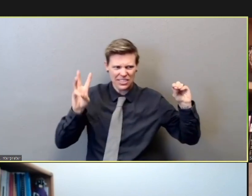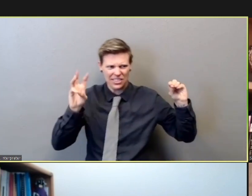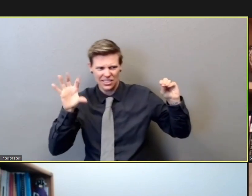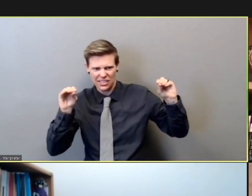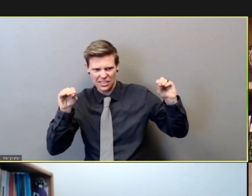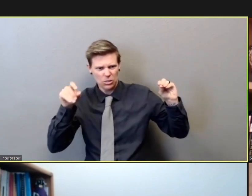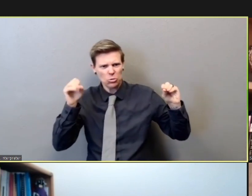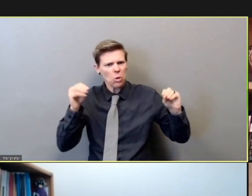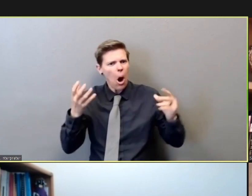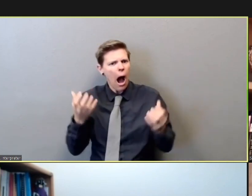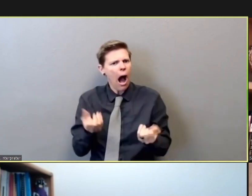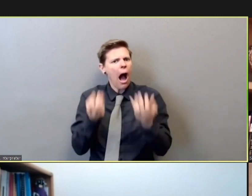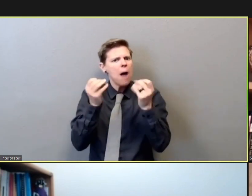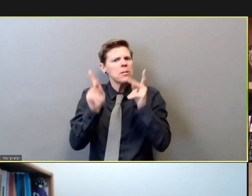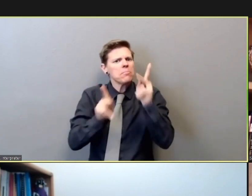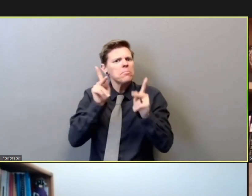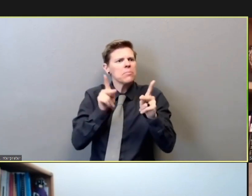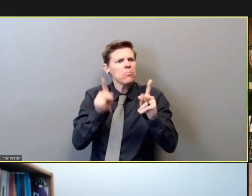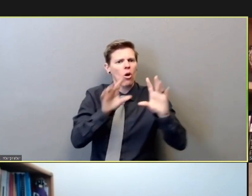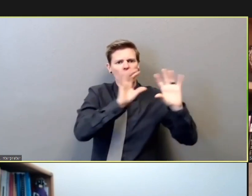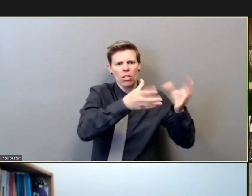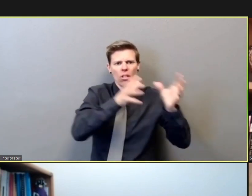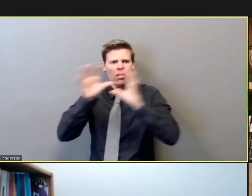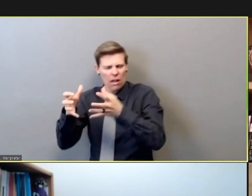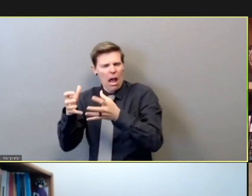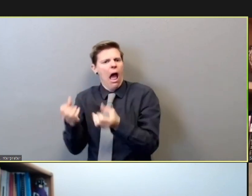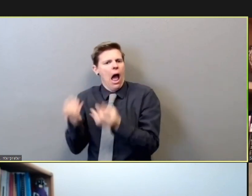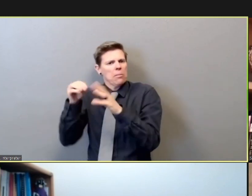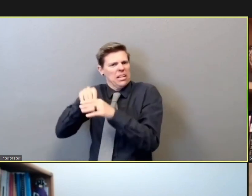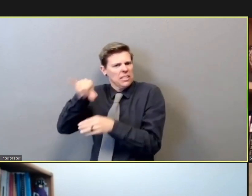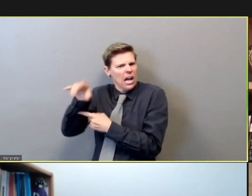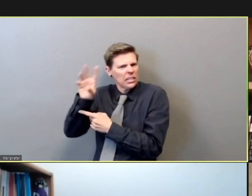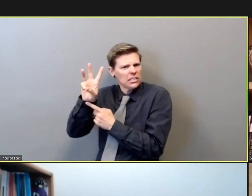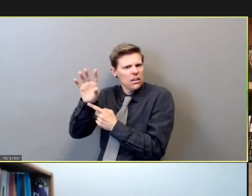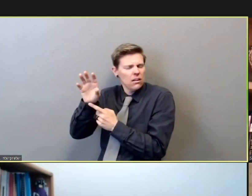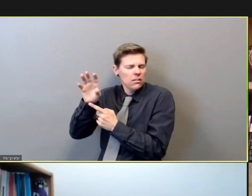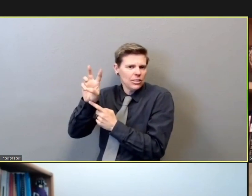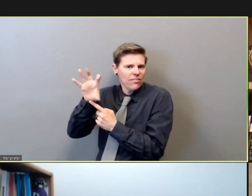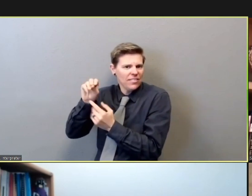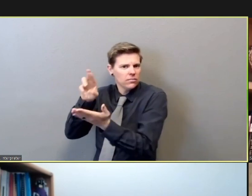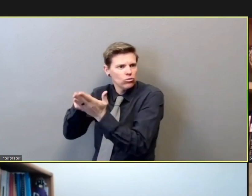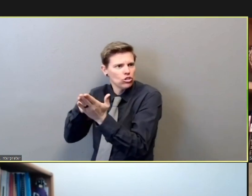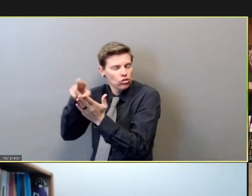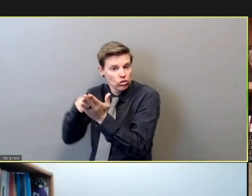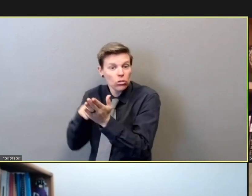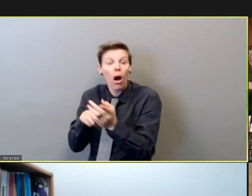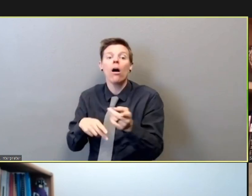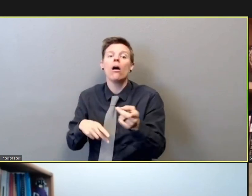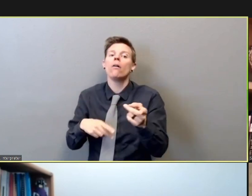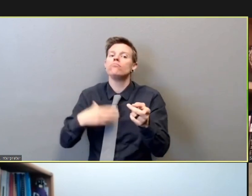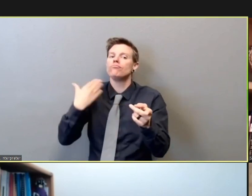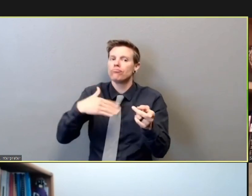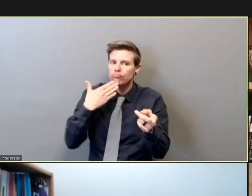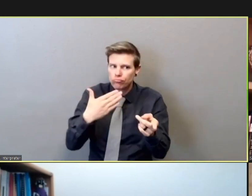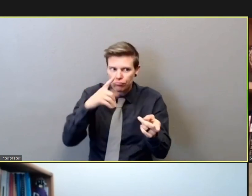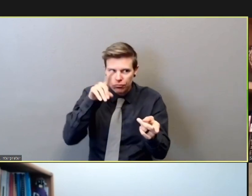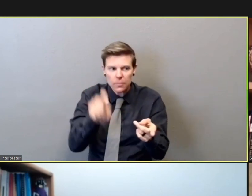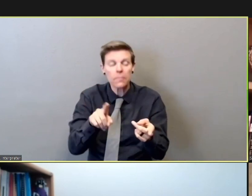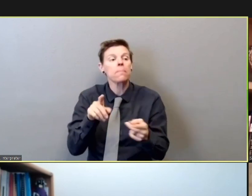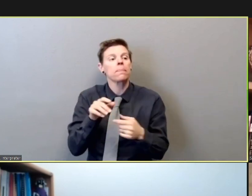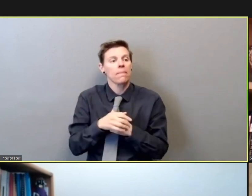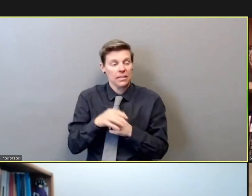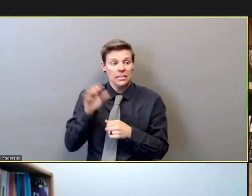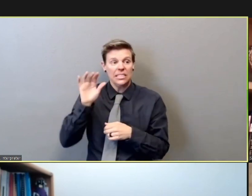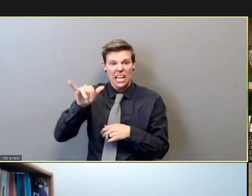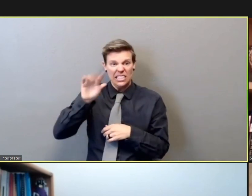now? Yeah, so thank you for your question. So yes, the 60% by group before we move to the next subgroup in 1B